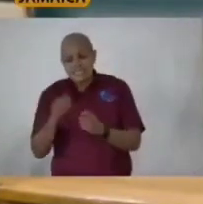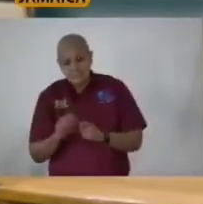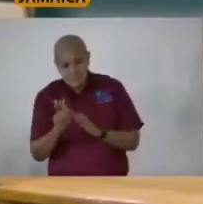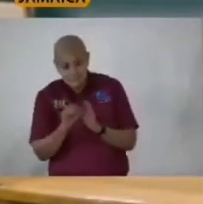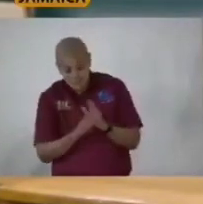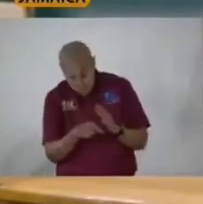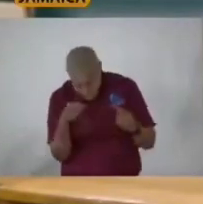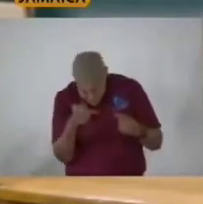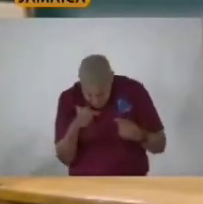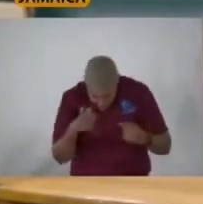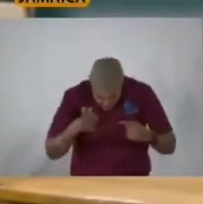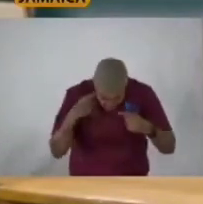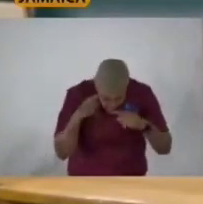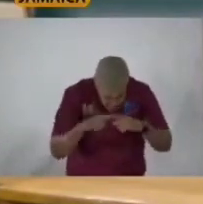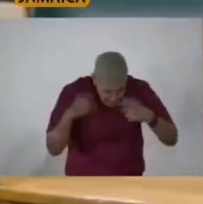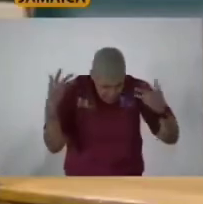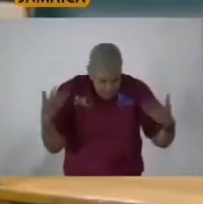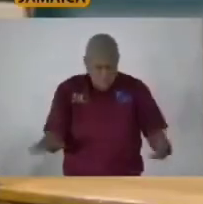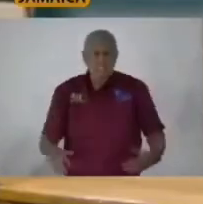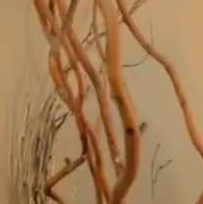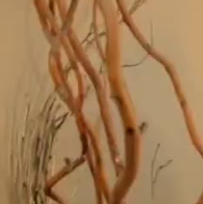matter.